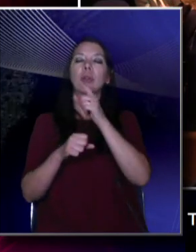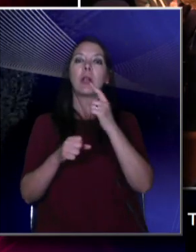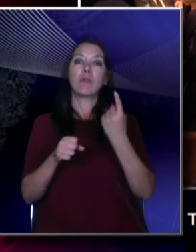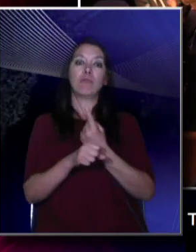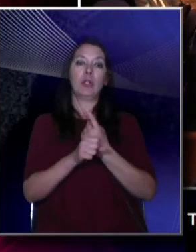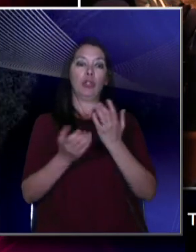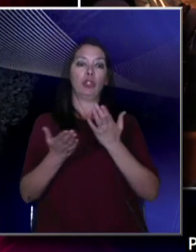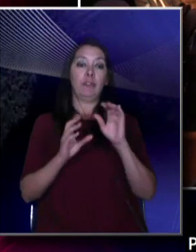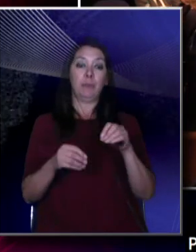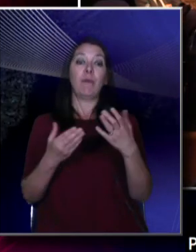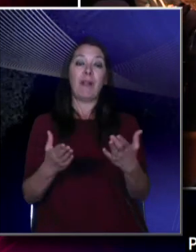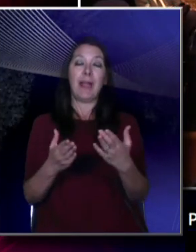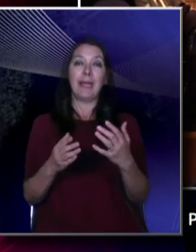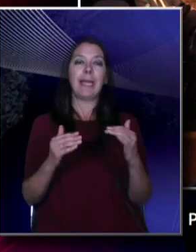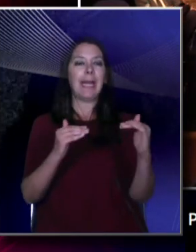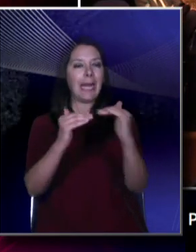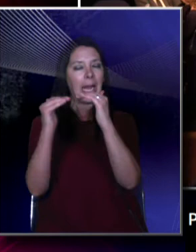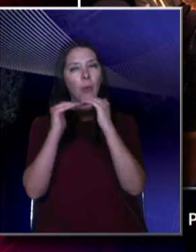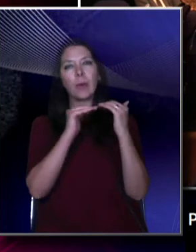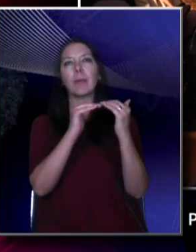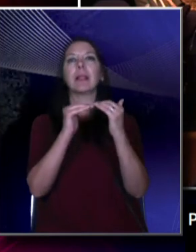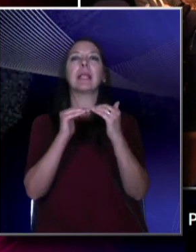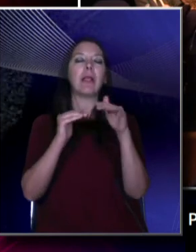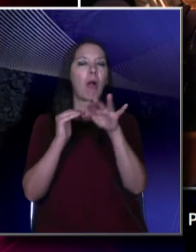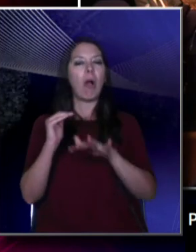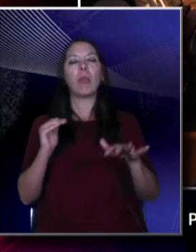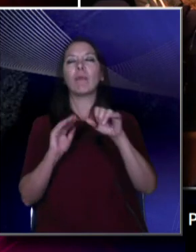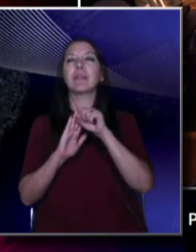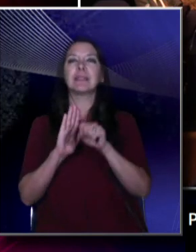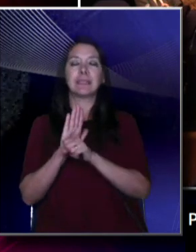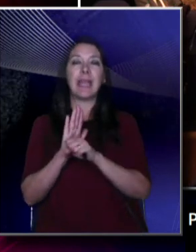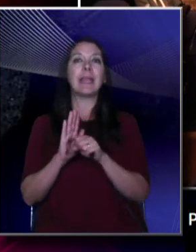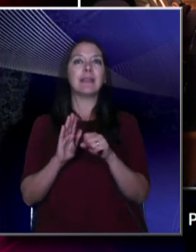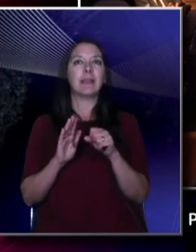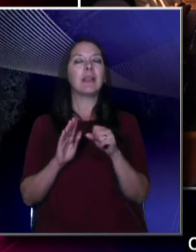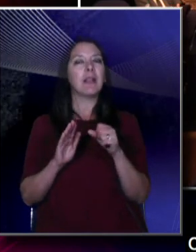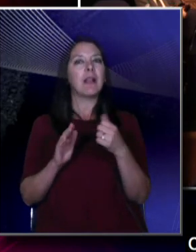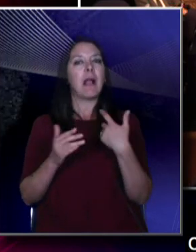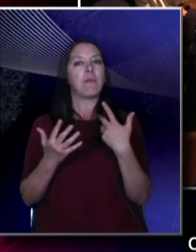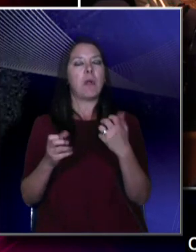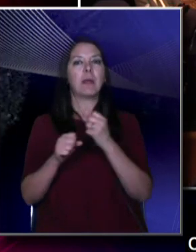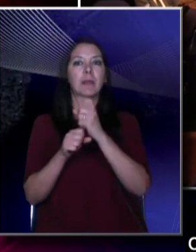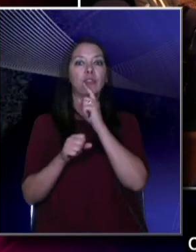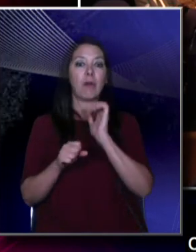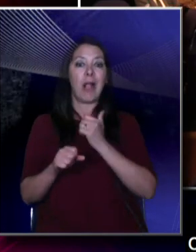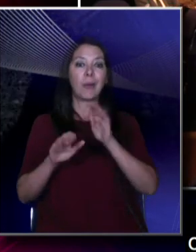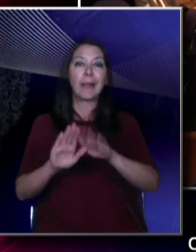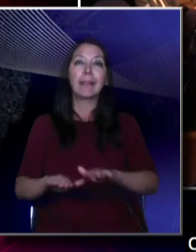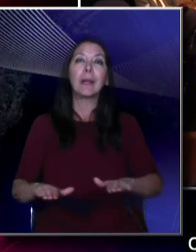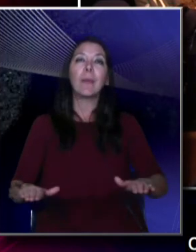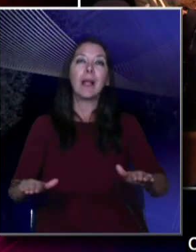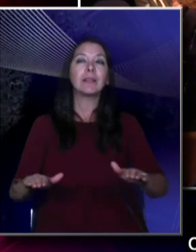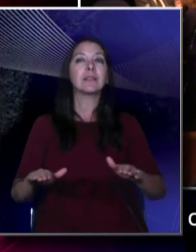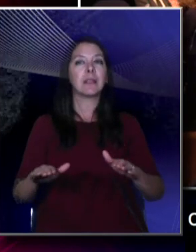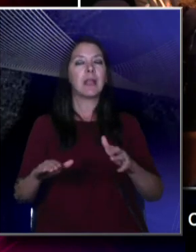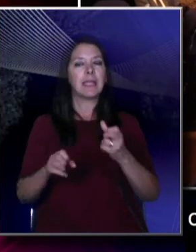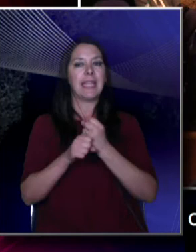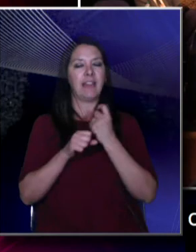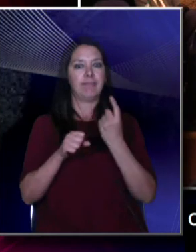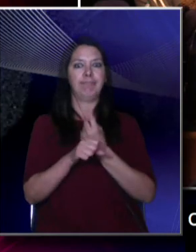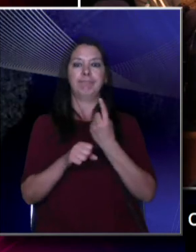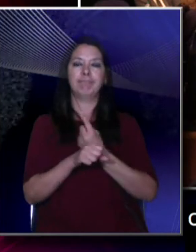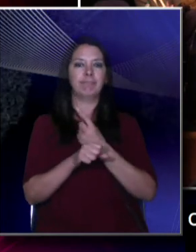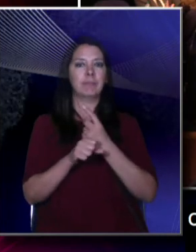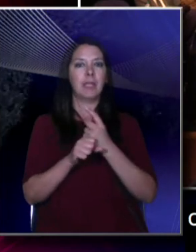provided equitably across the state, and that our little ones are being, we know how critical those first